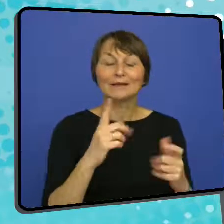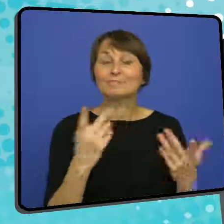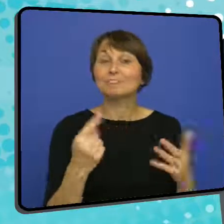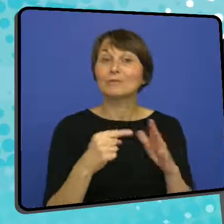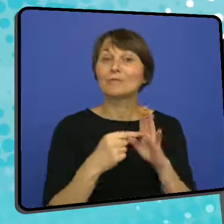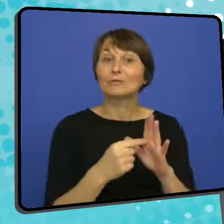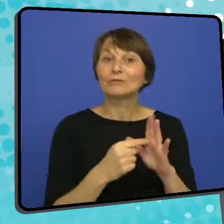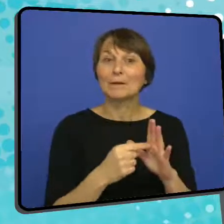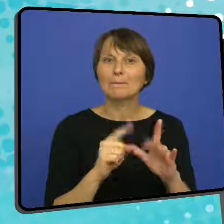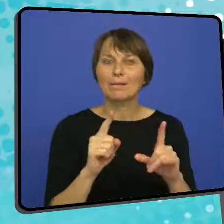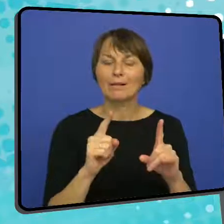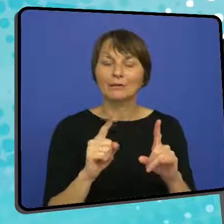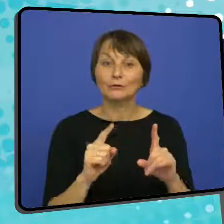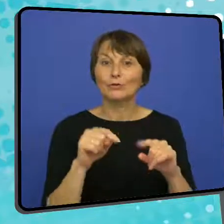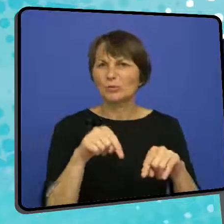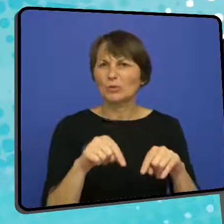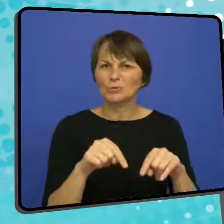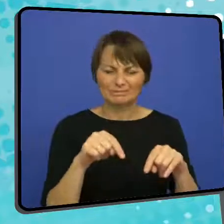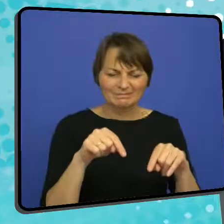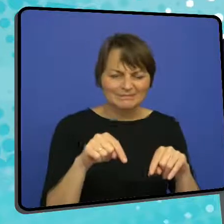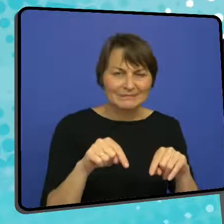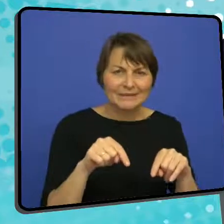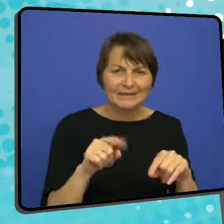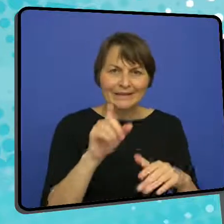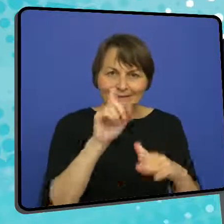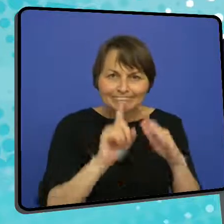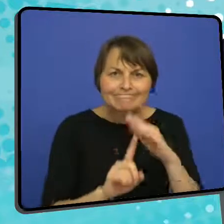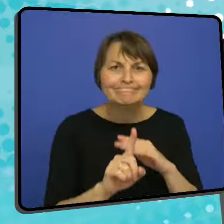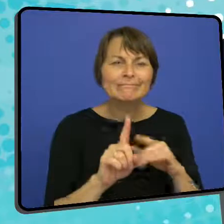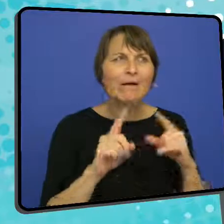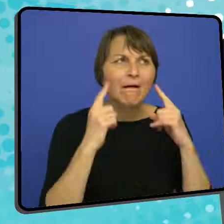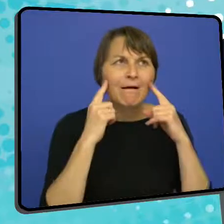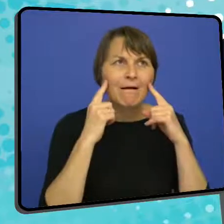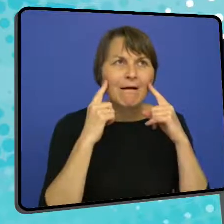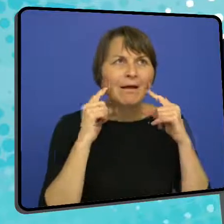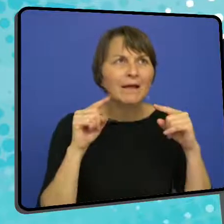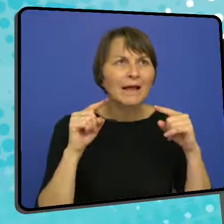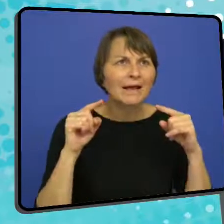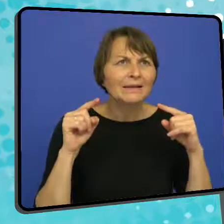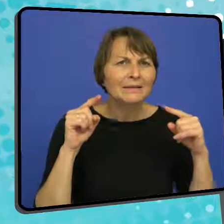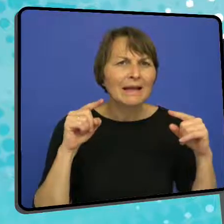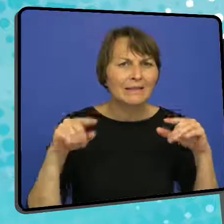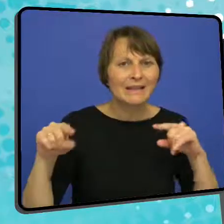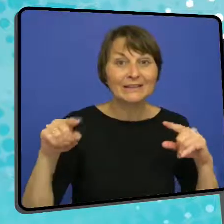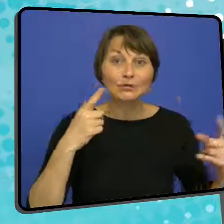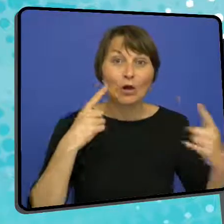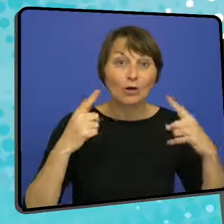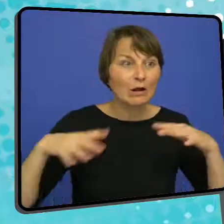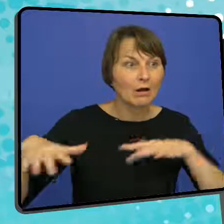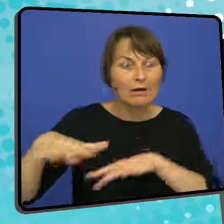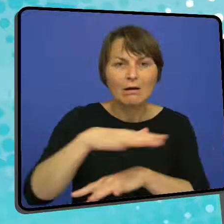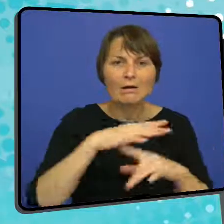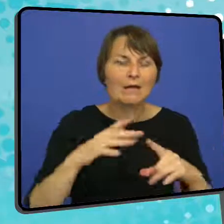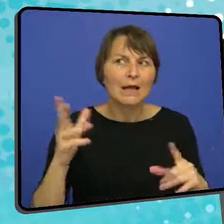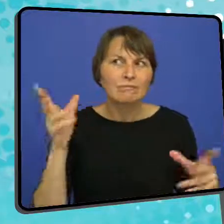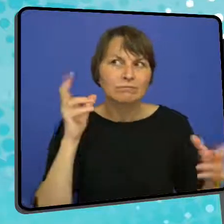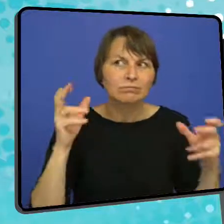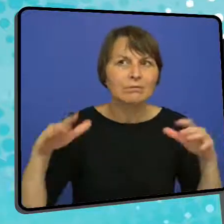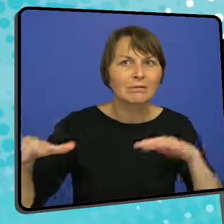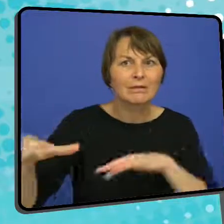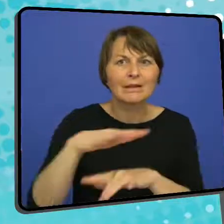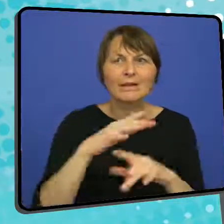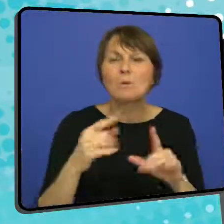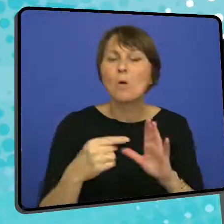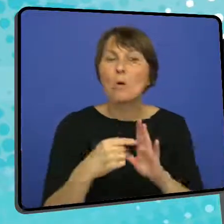step out, does the voice assistant continue understanding the context when you're talking to him or her on the phone? Like,